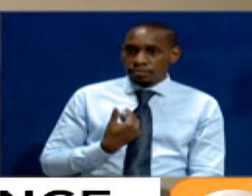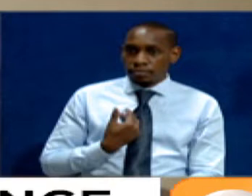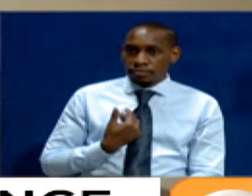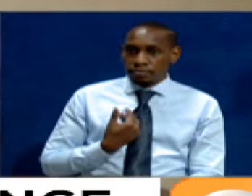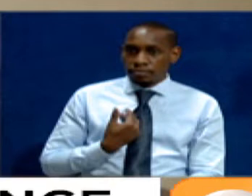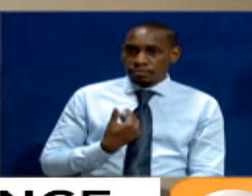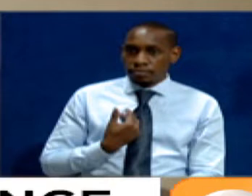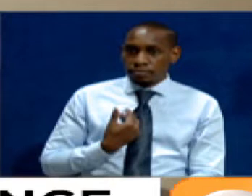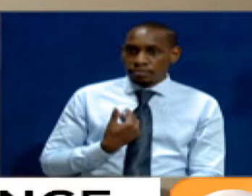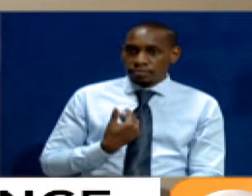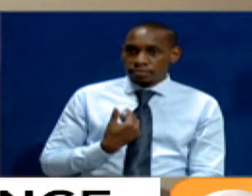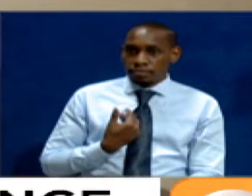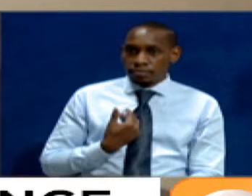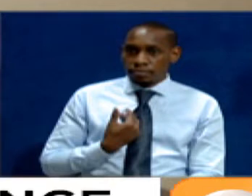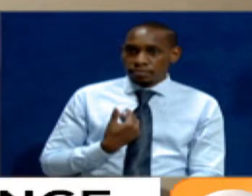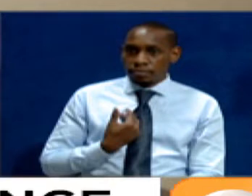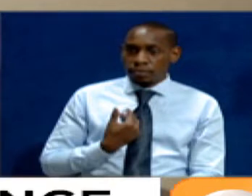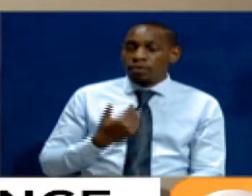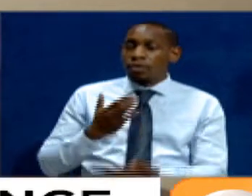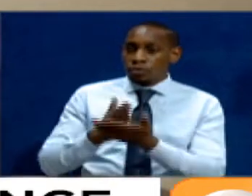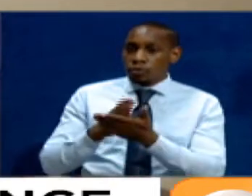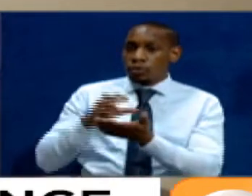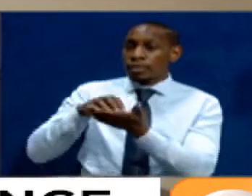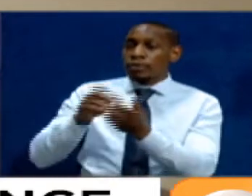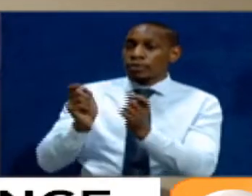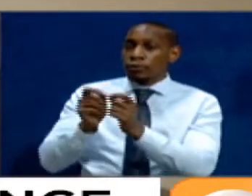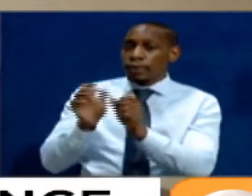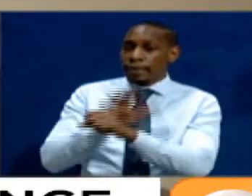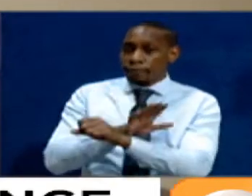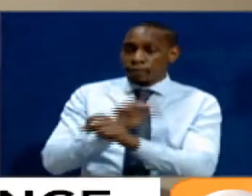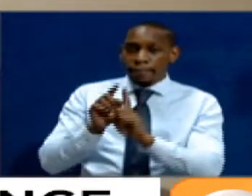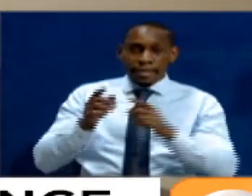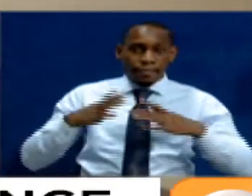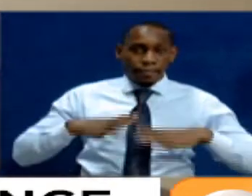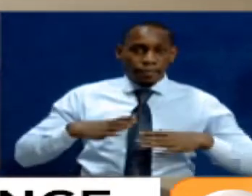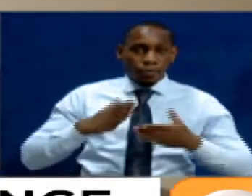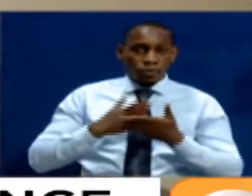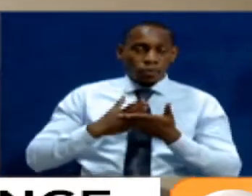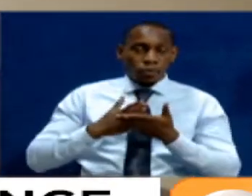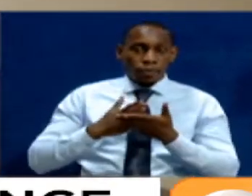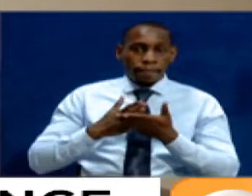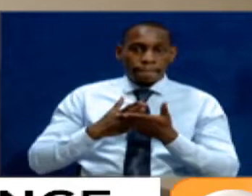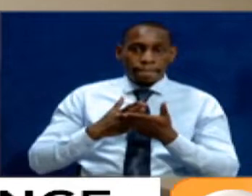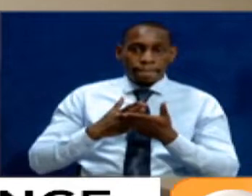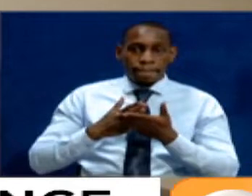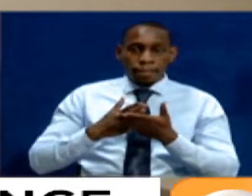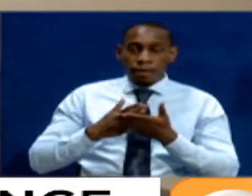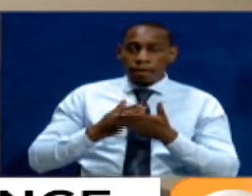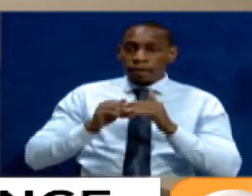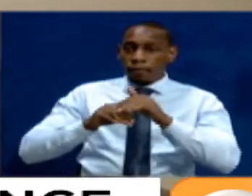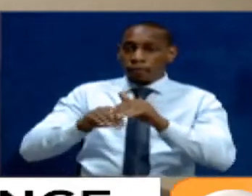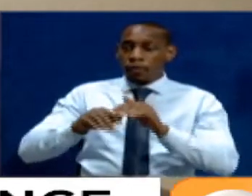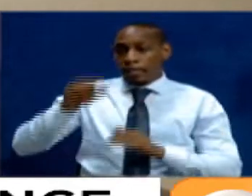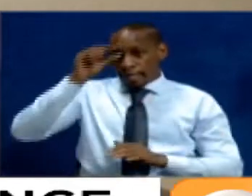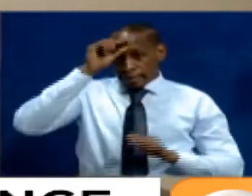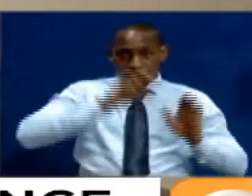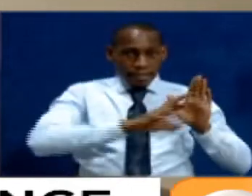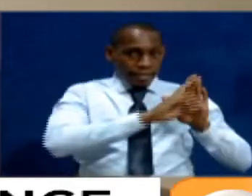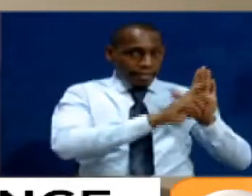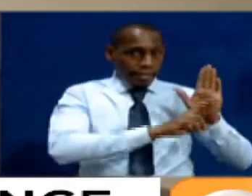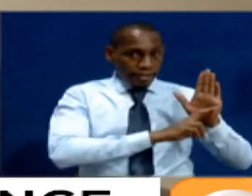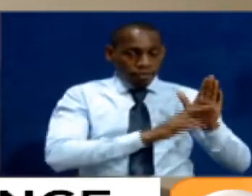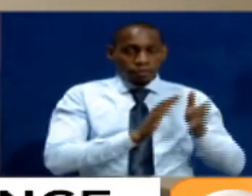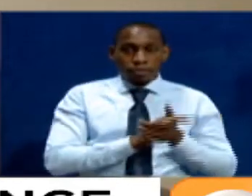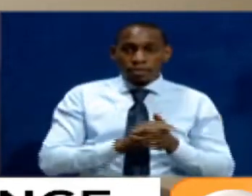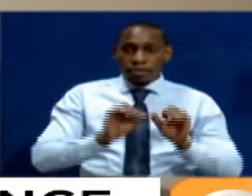but though it was painful, people were able to follow the government guidelines